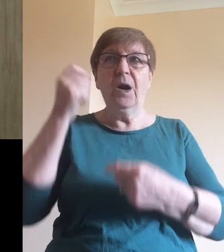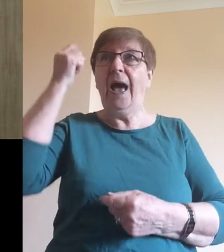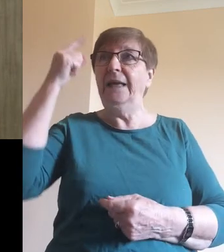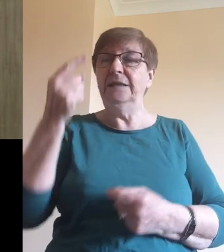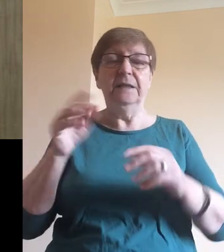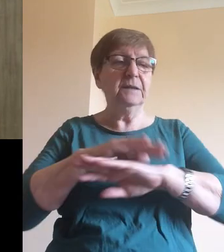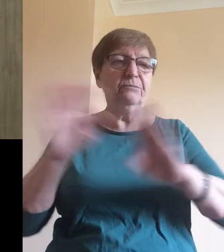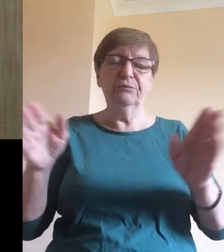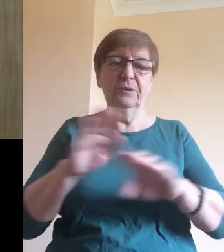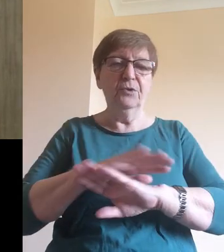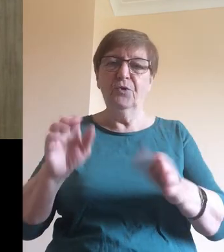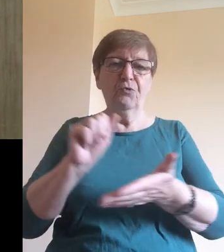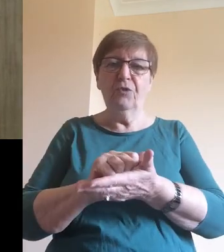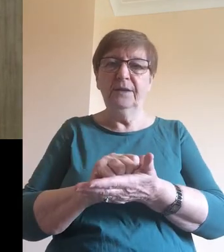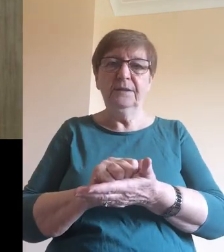inside out.